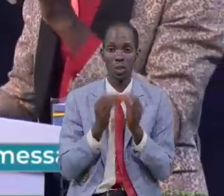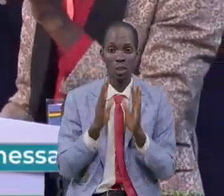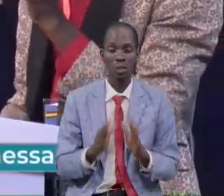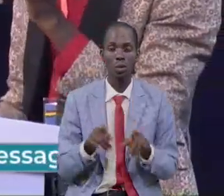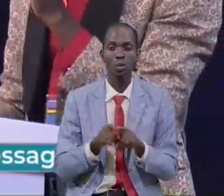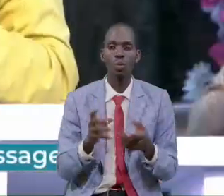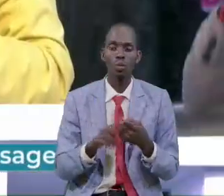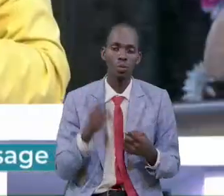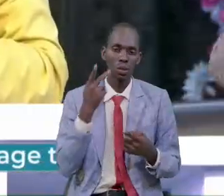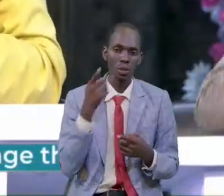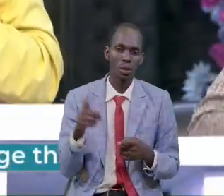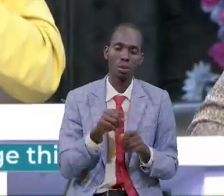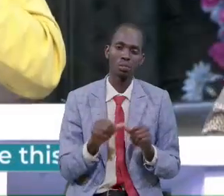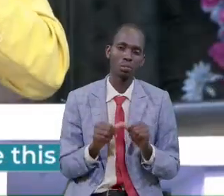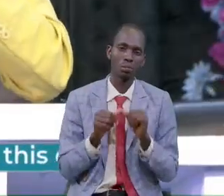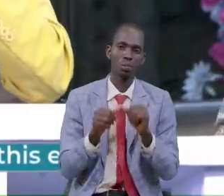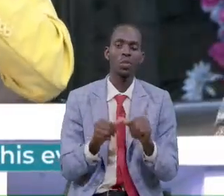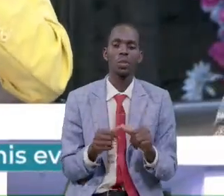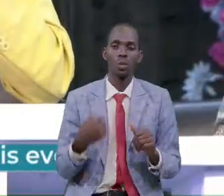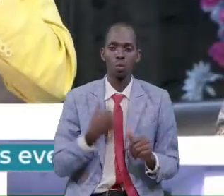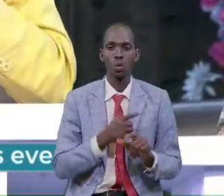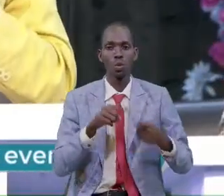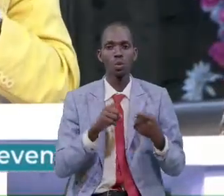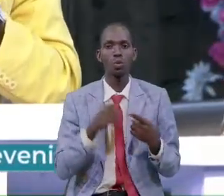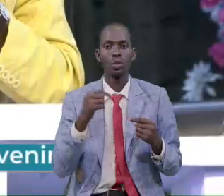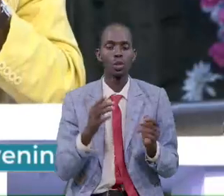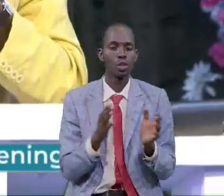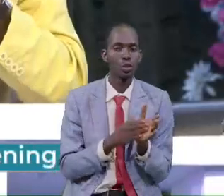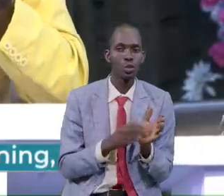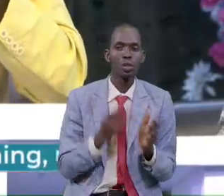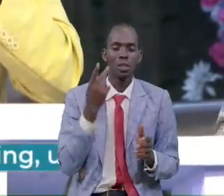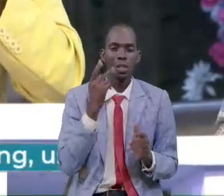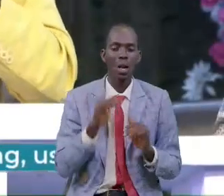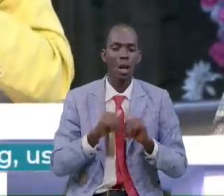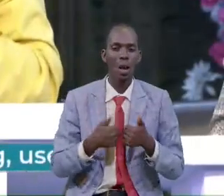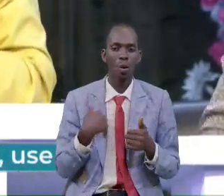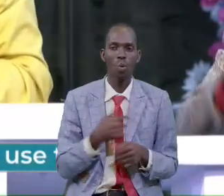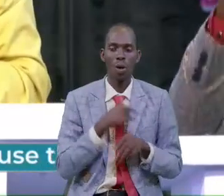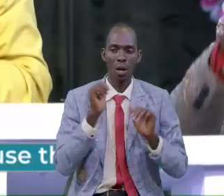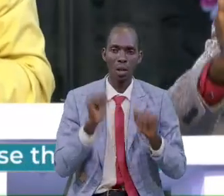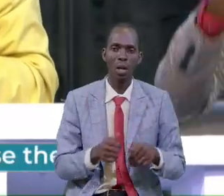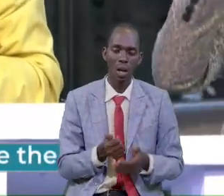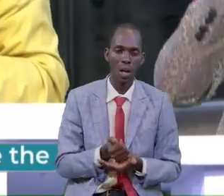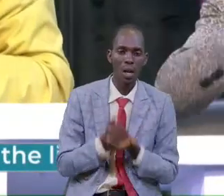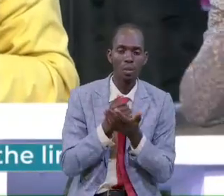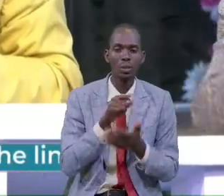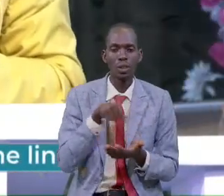to these schools, let's see how we will help these converts to grow.